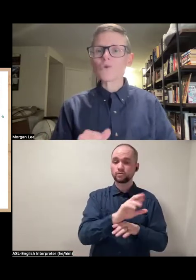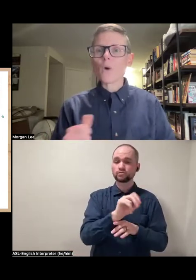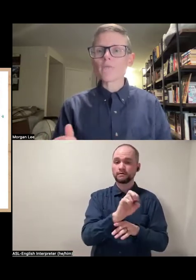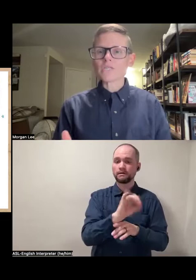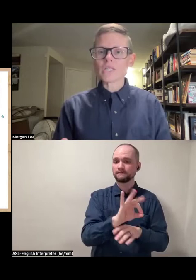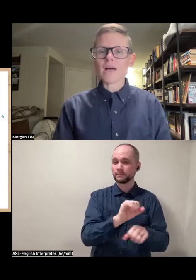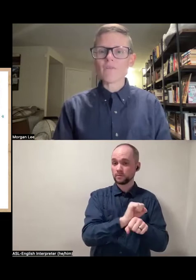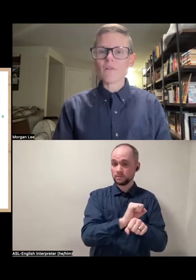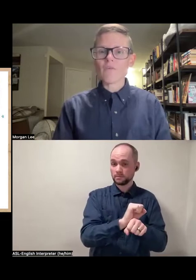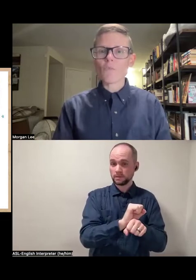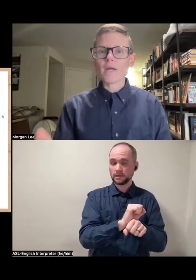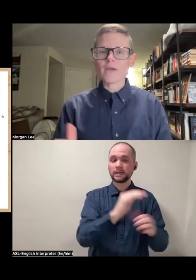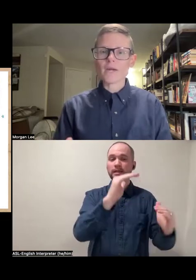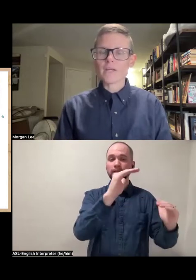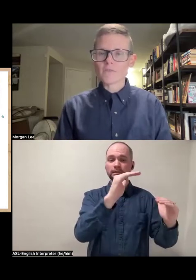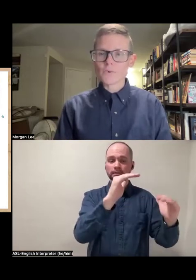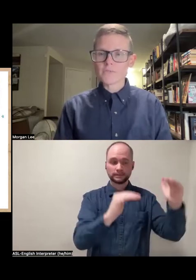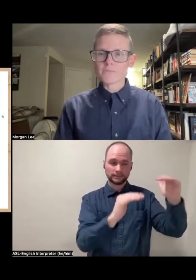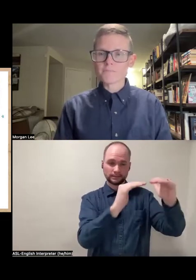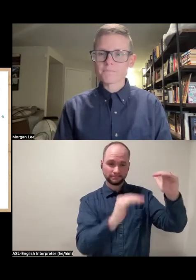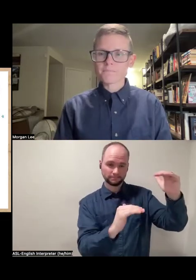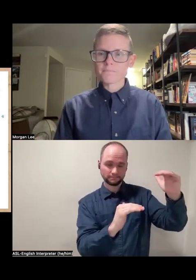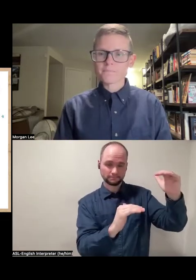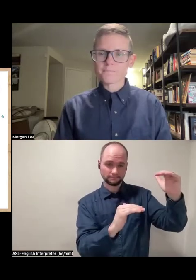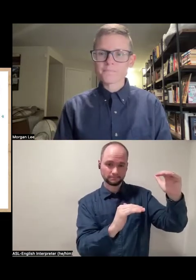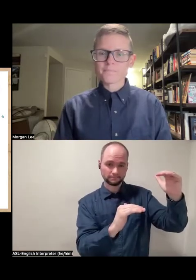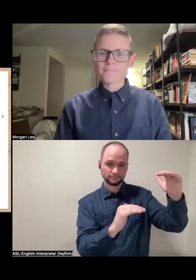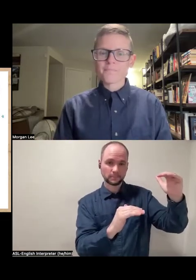but it didn't quite reach the level of white hearing individuals.